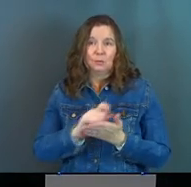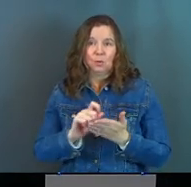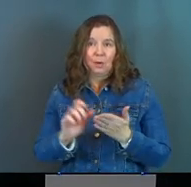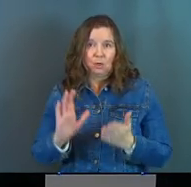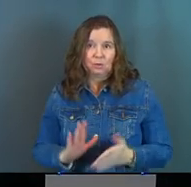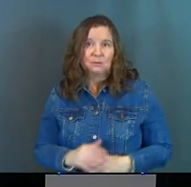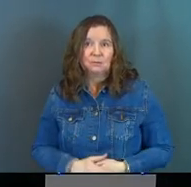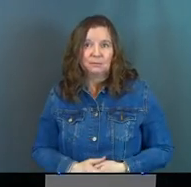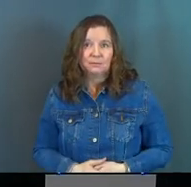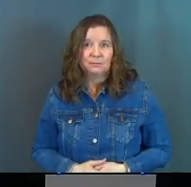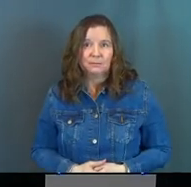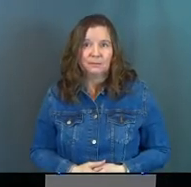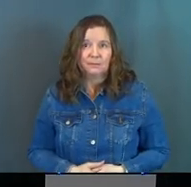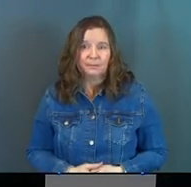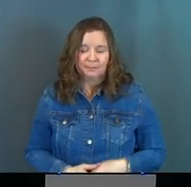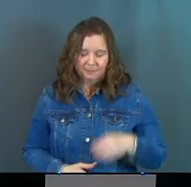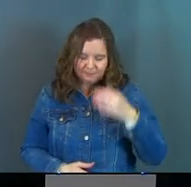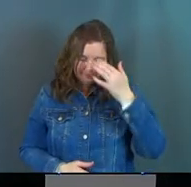writers.